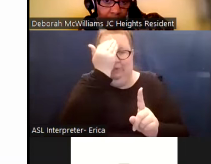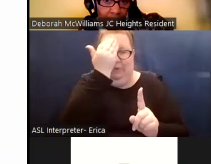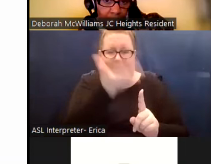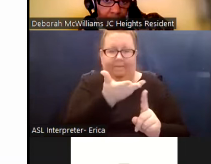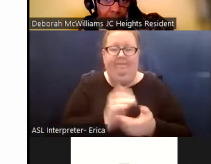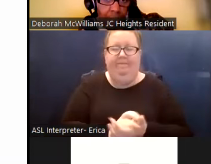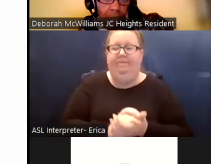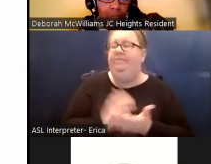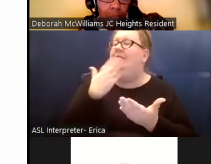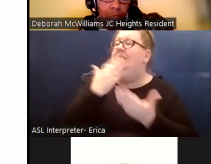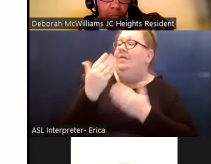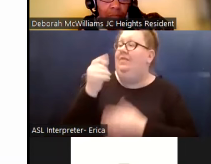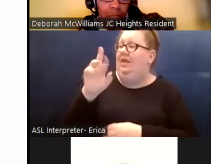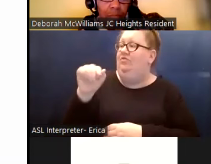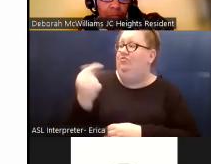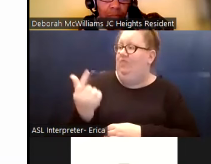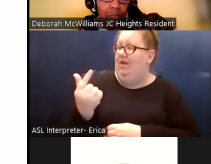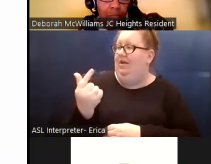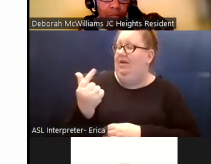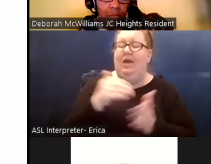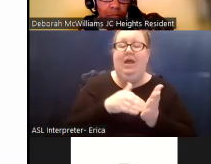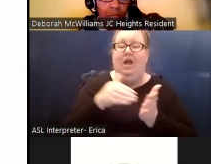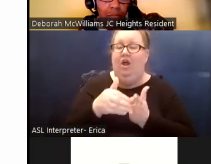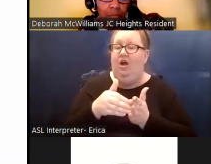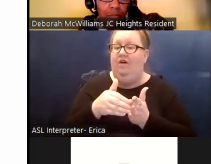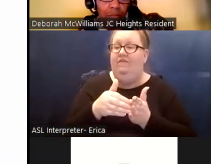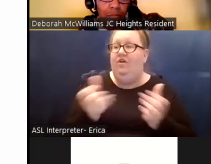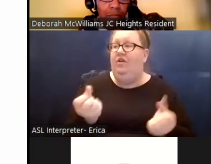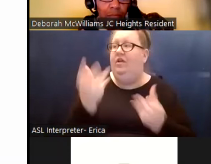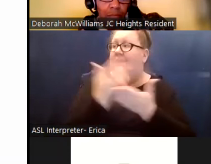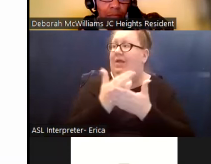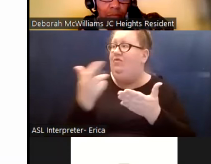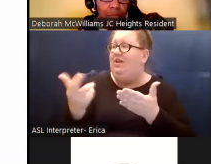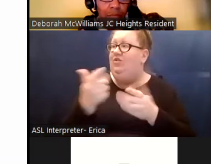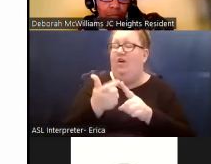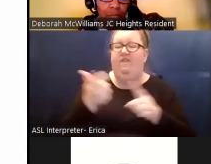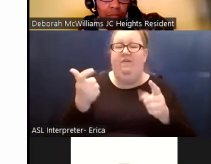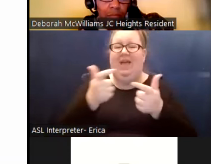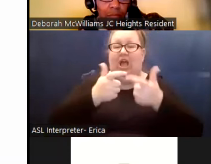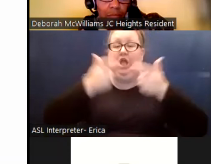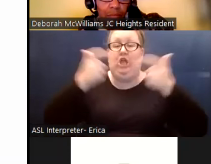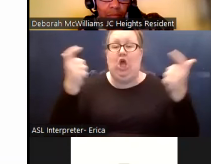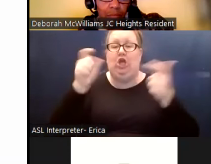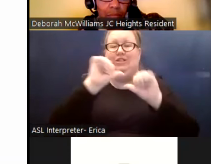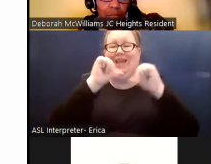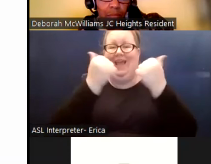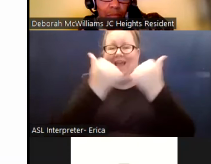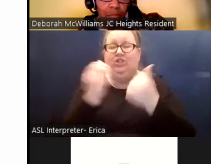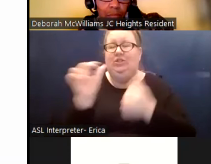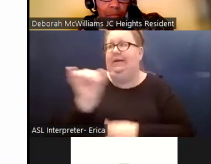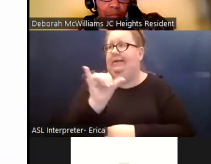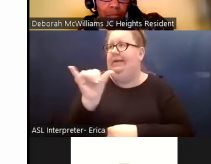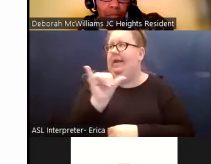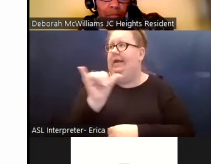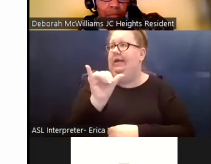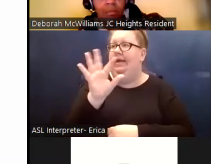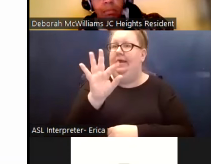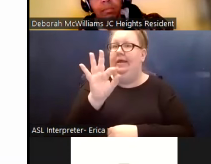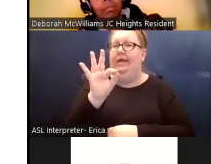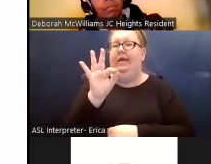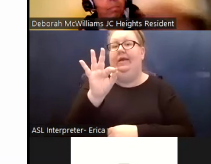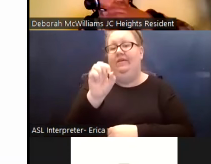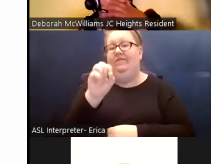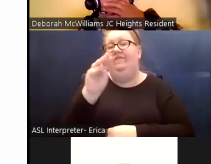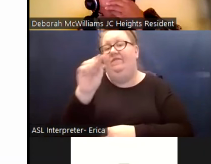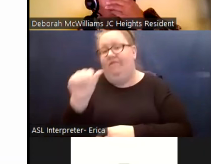Thanks, Greg. A lot of times, a lot of these resources come from like a large agency, like the Federal Emergency